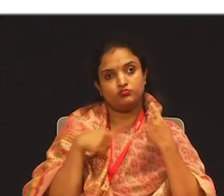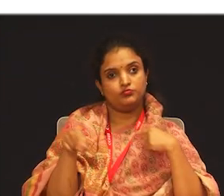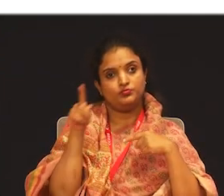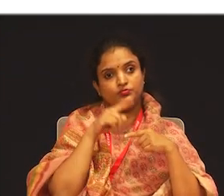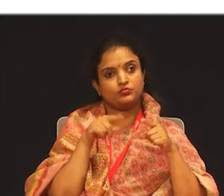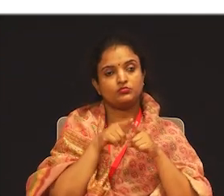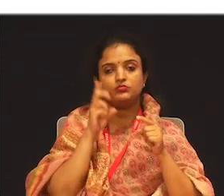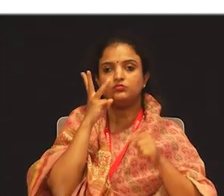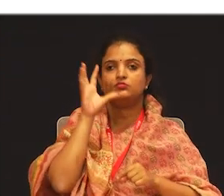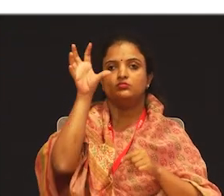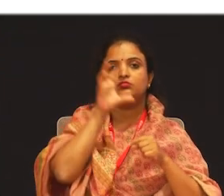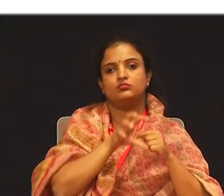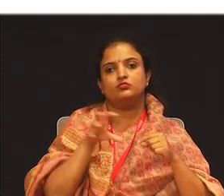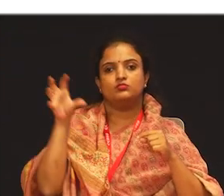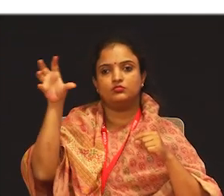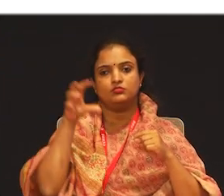3 states.